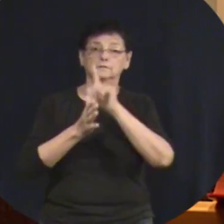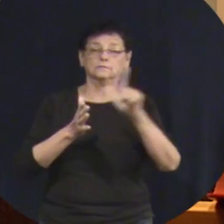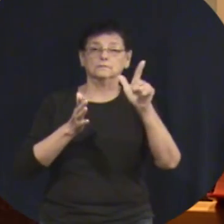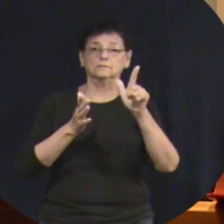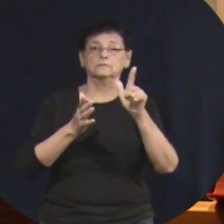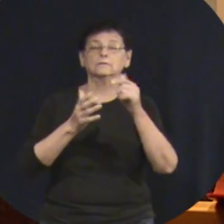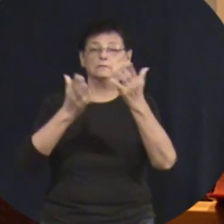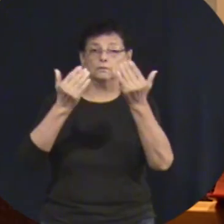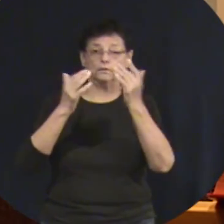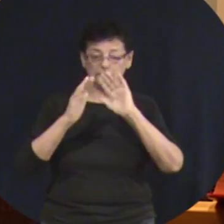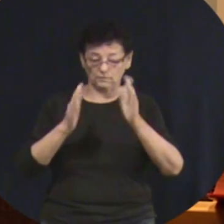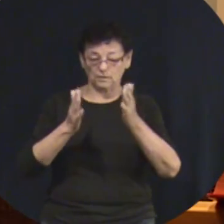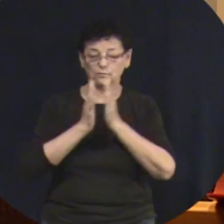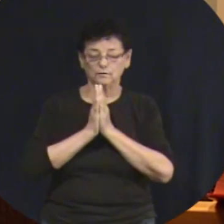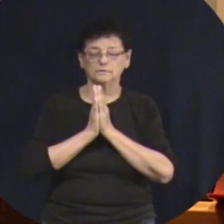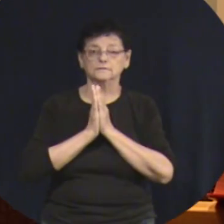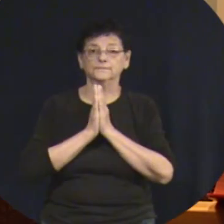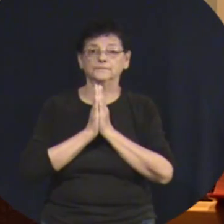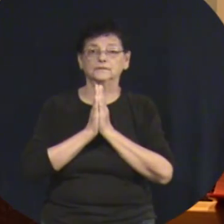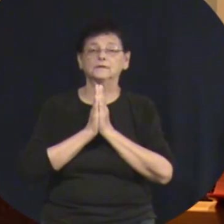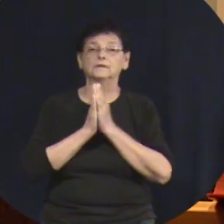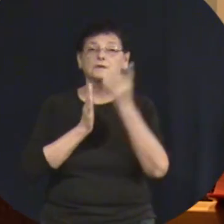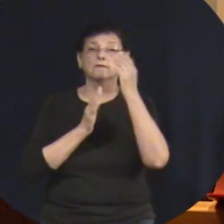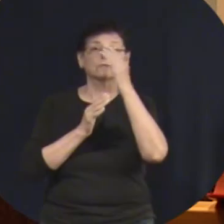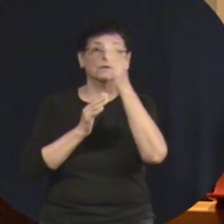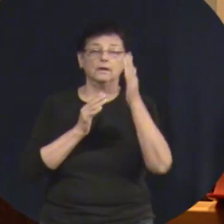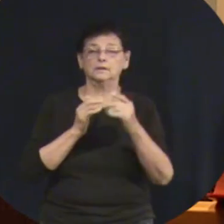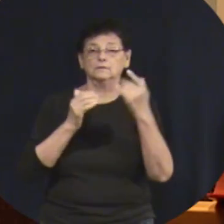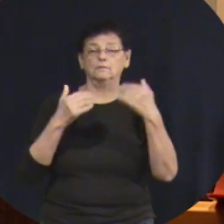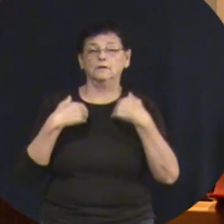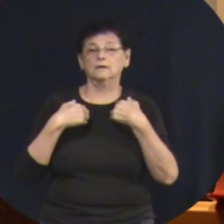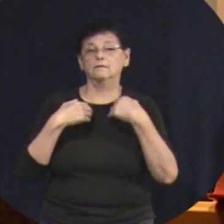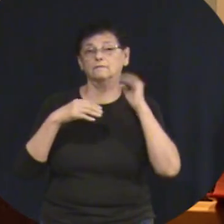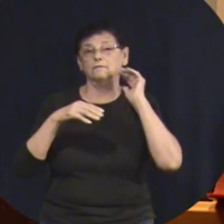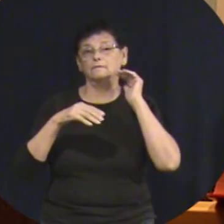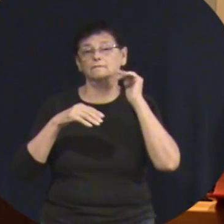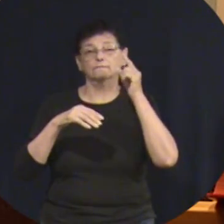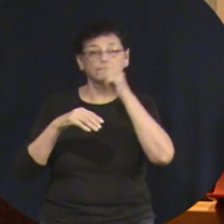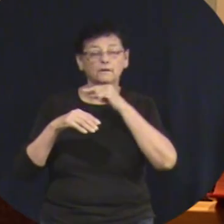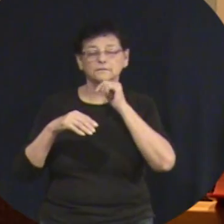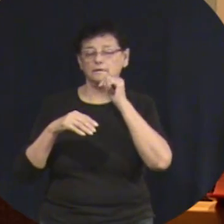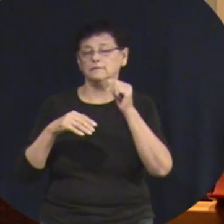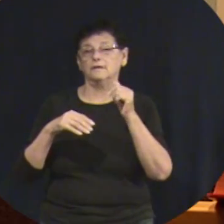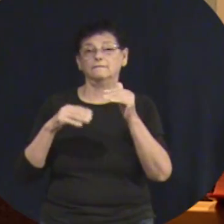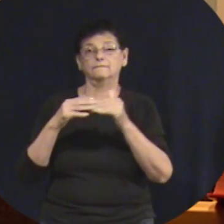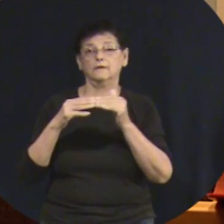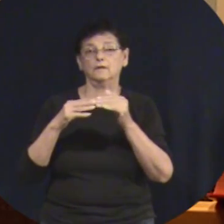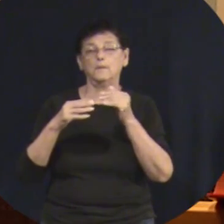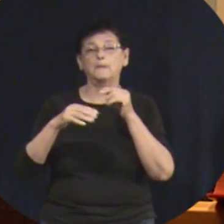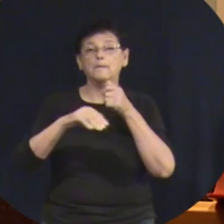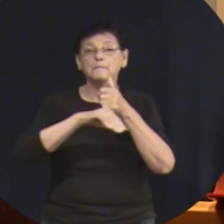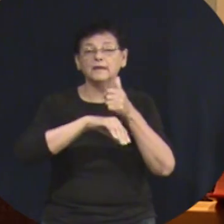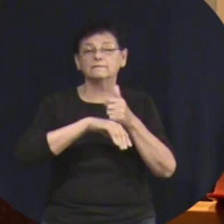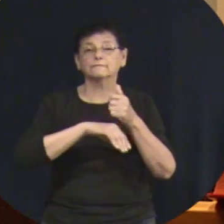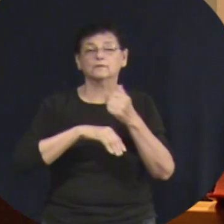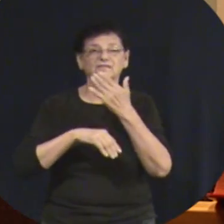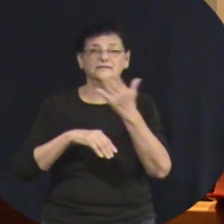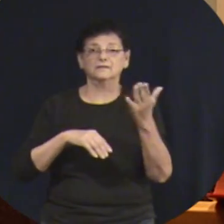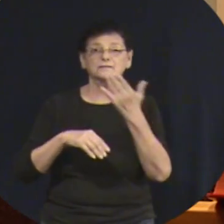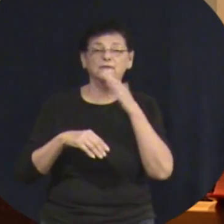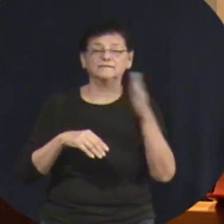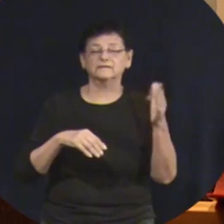to the Lord. Lord, hear our prayer. For any who have been falsely or unjustly convicted of any crimes,